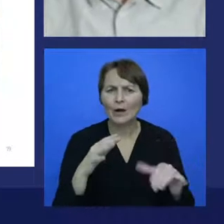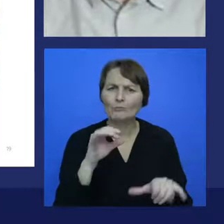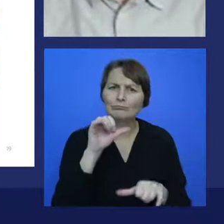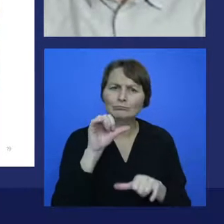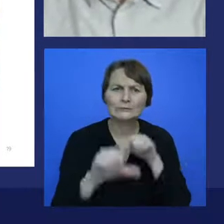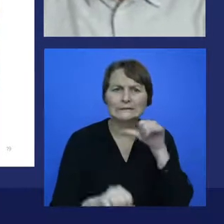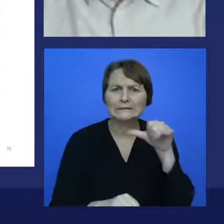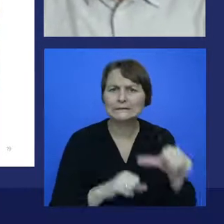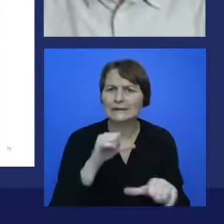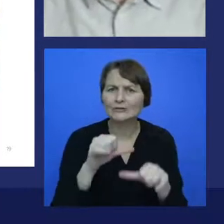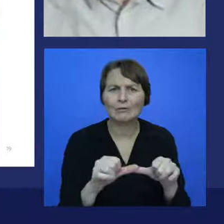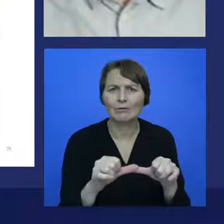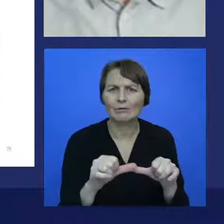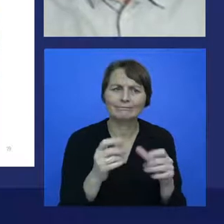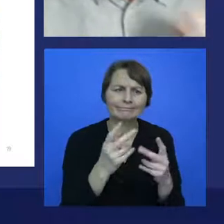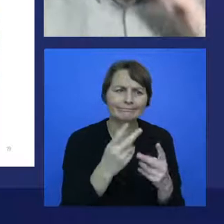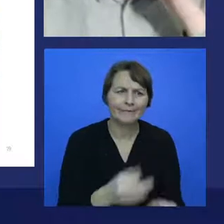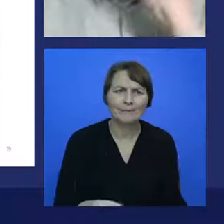about virtual spaces.